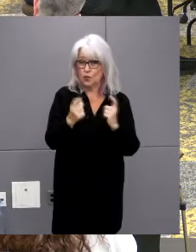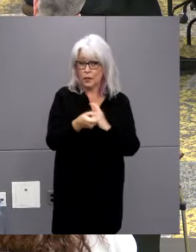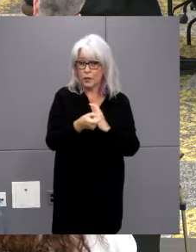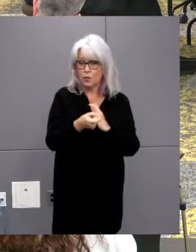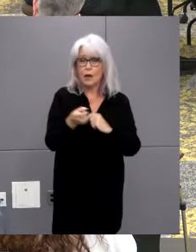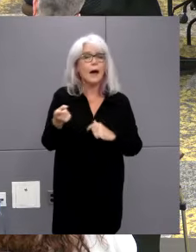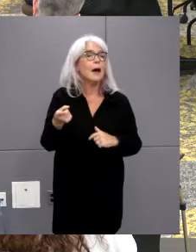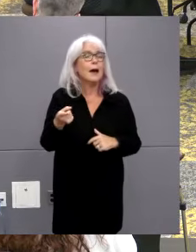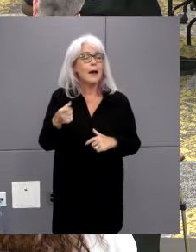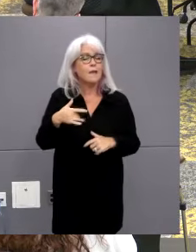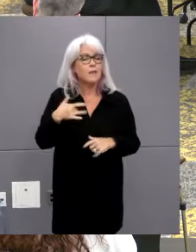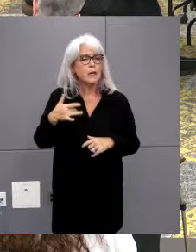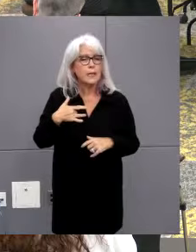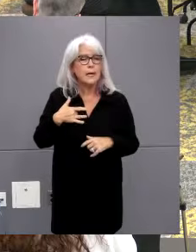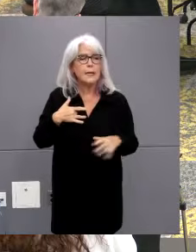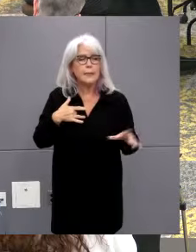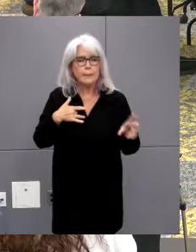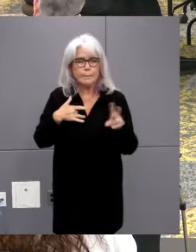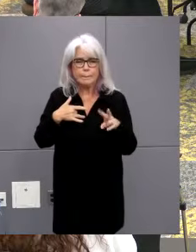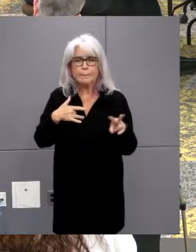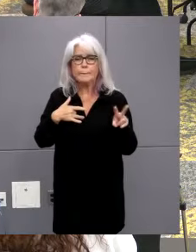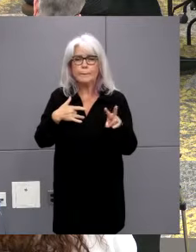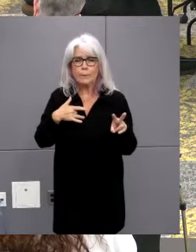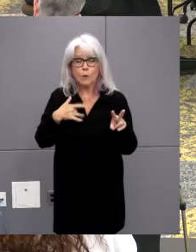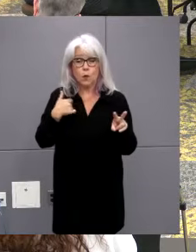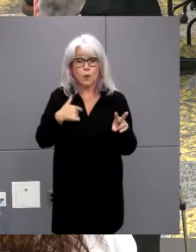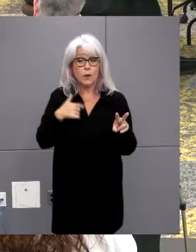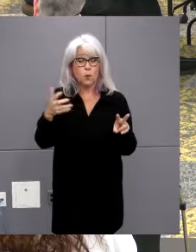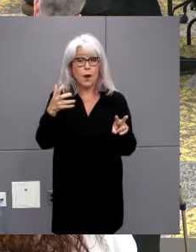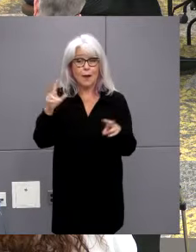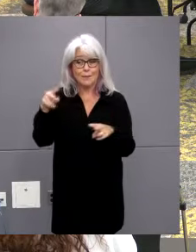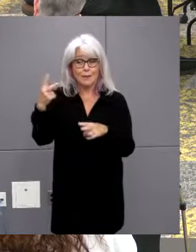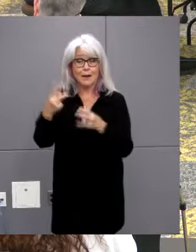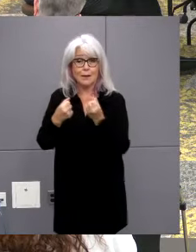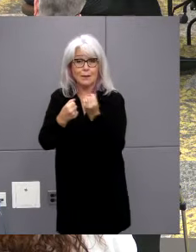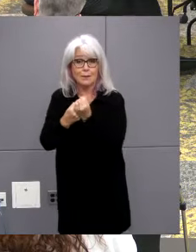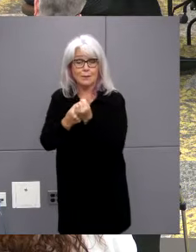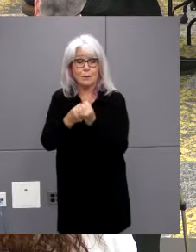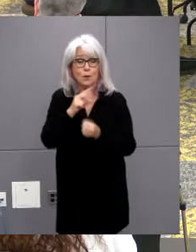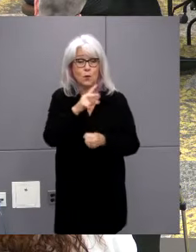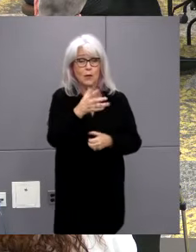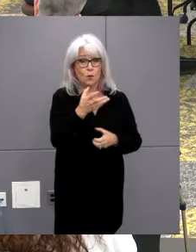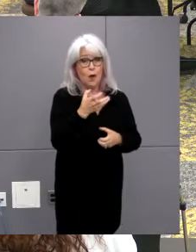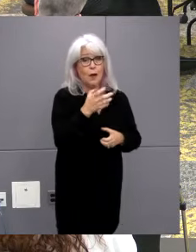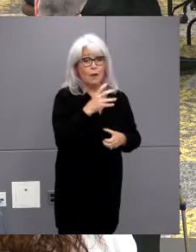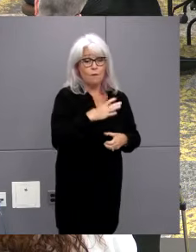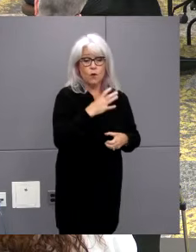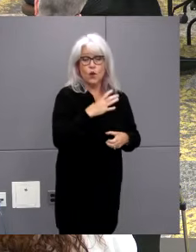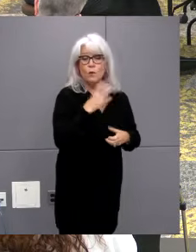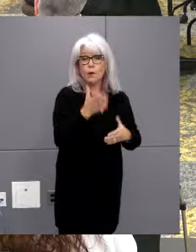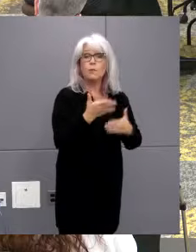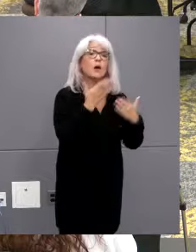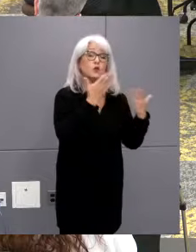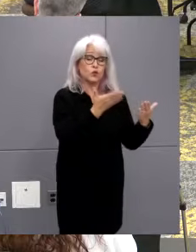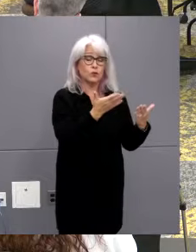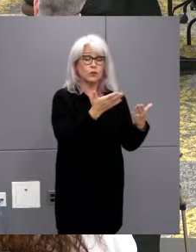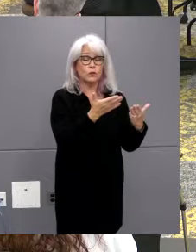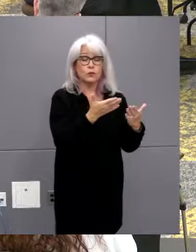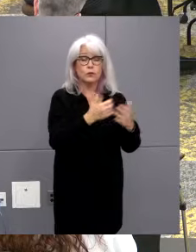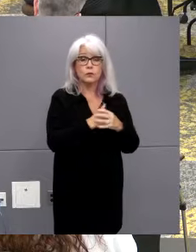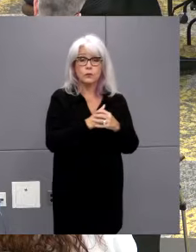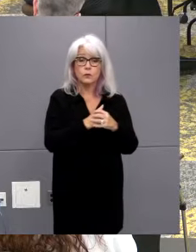of the room is that we want seconds and that we want formal motions, and that we are down to the question